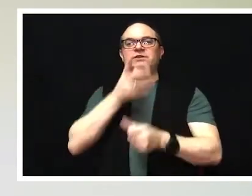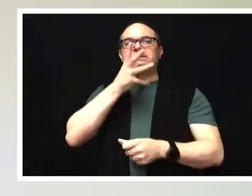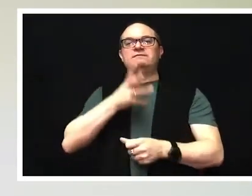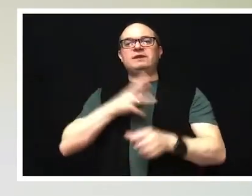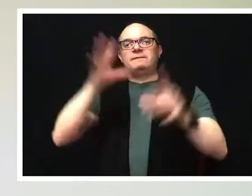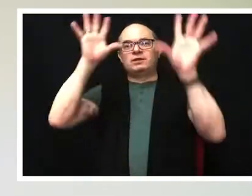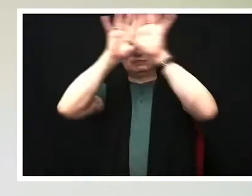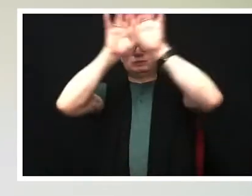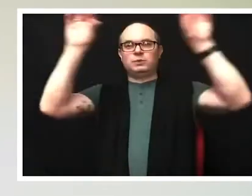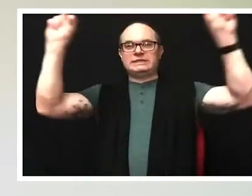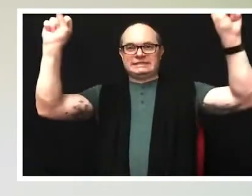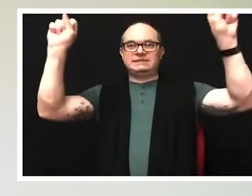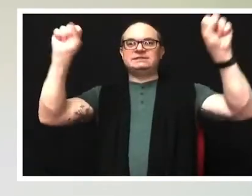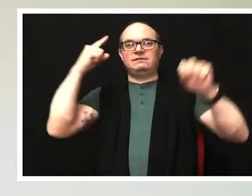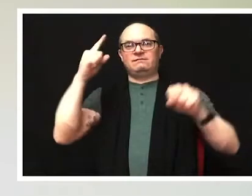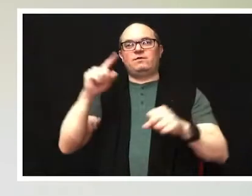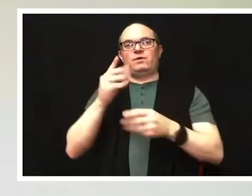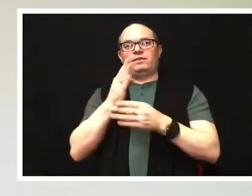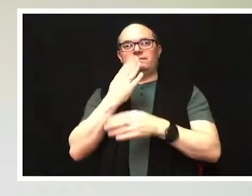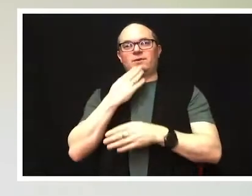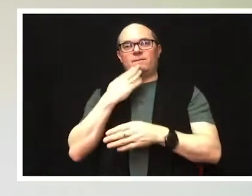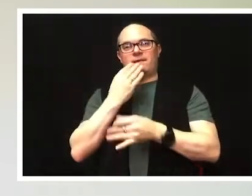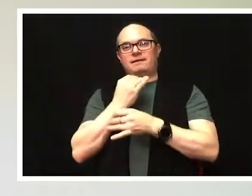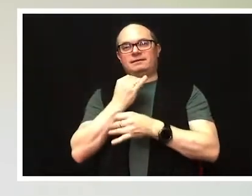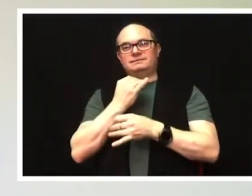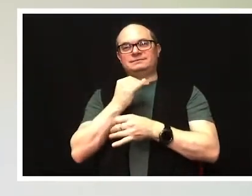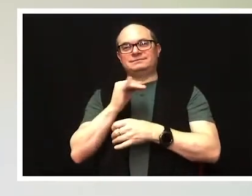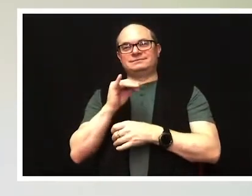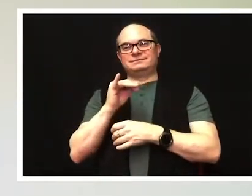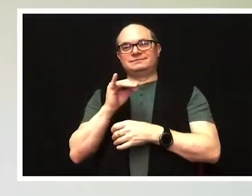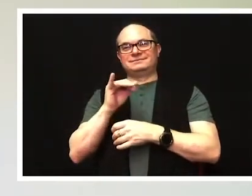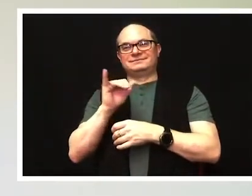female superintendent in the Beaumont Independent School District.